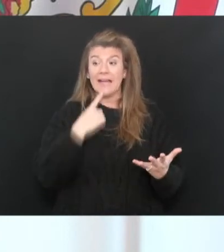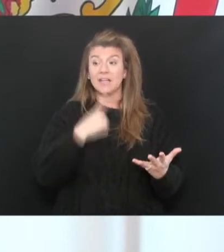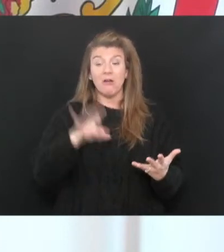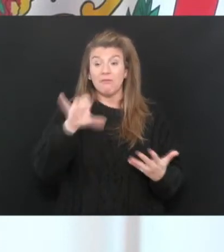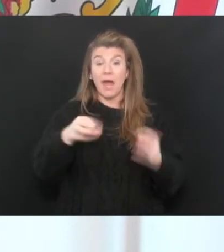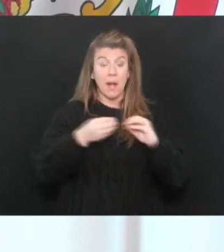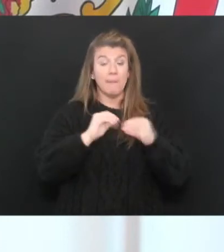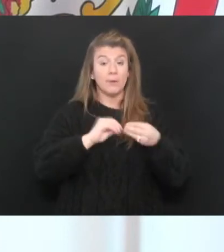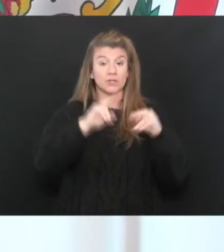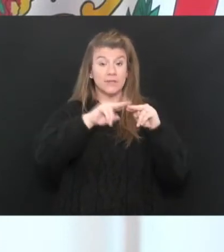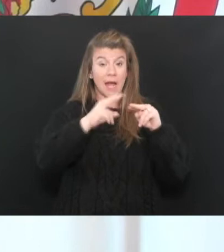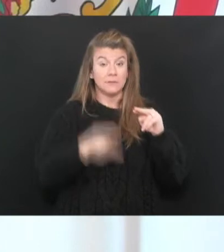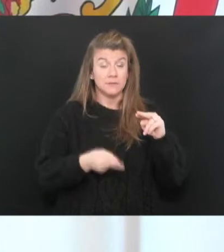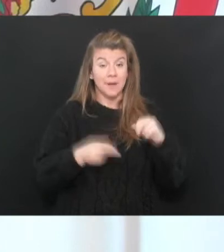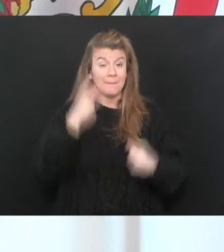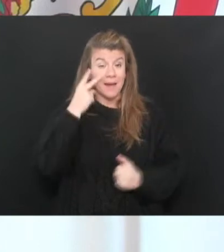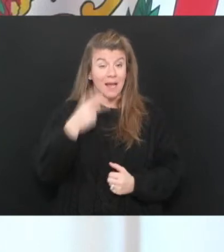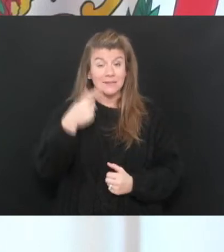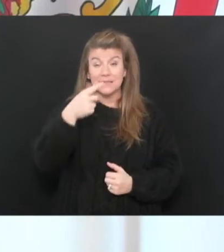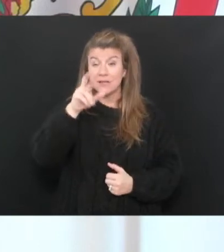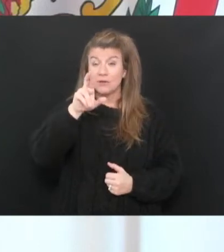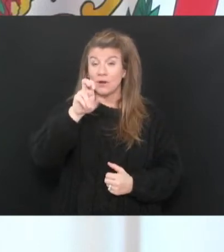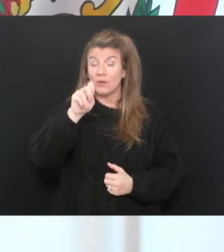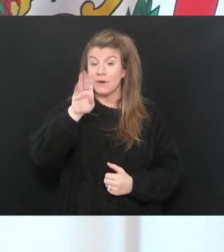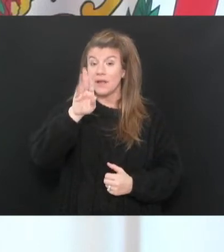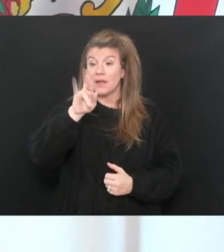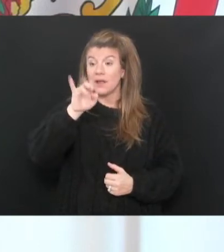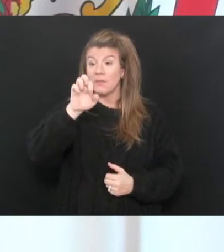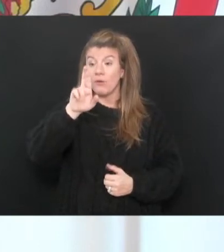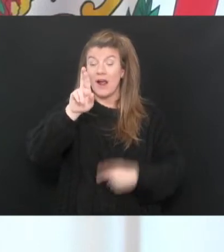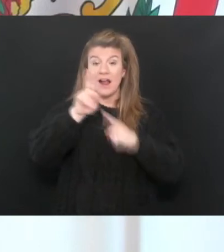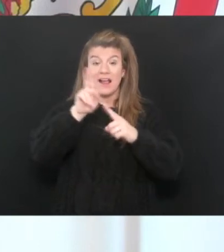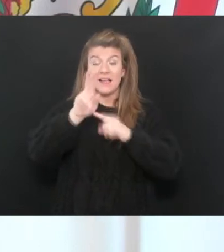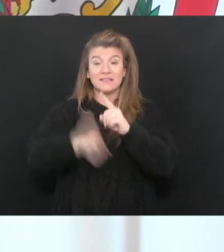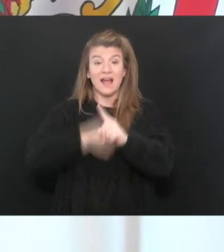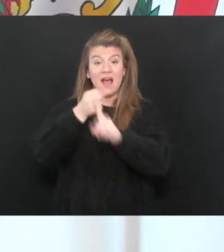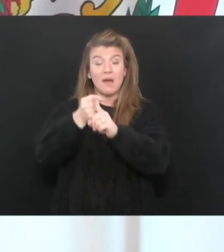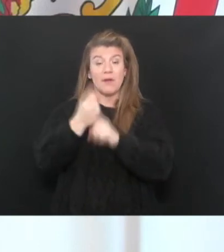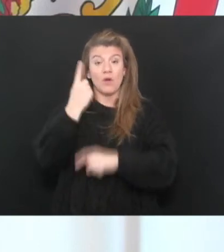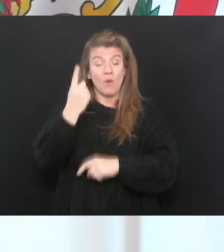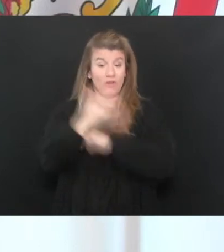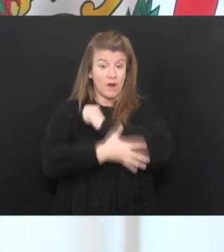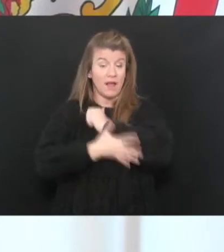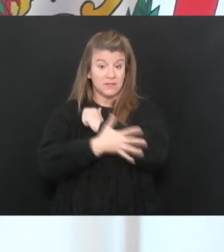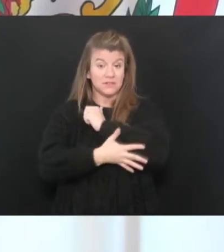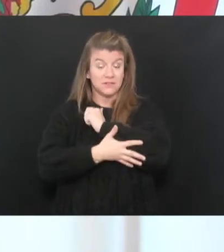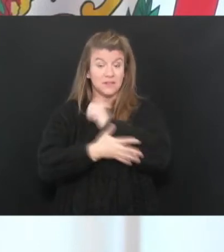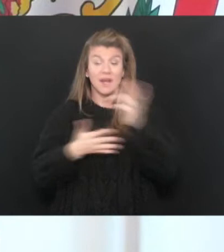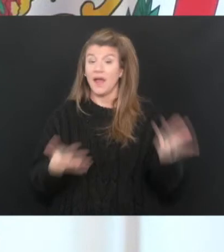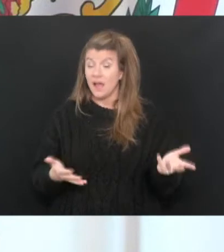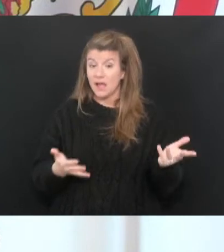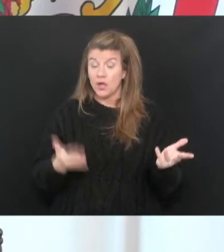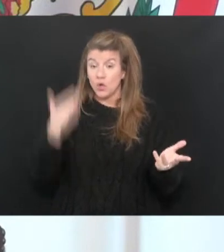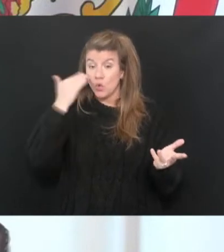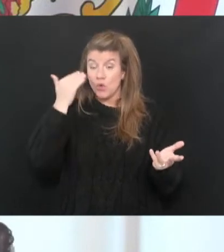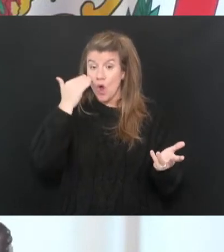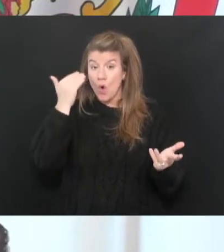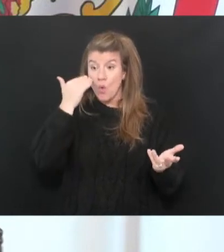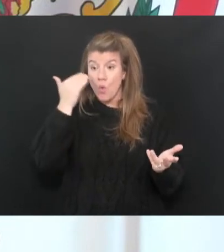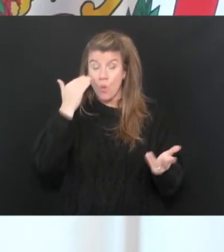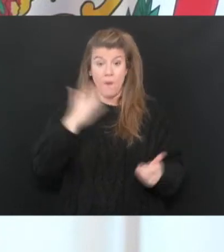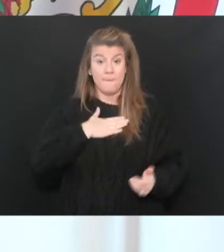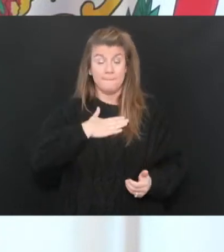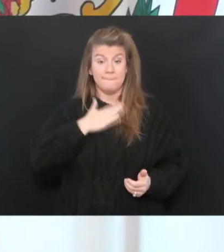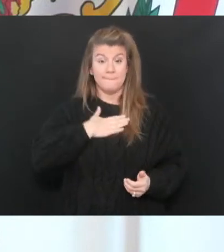down, but I see Greenbrier is an outbreak in one of our counties there. From the standpoint of